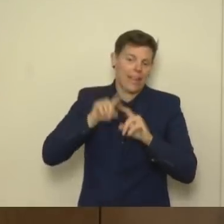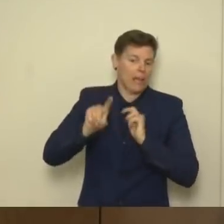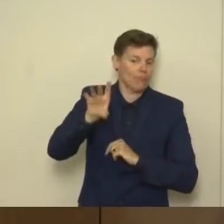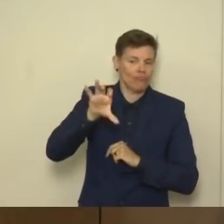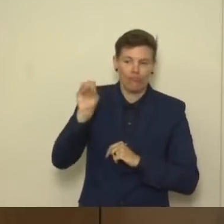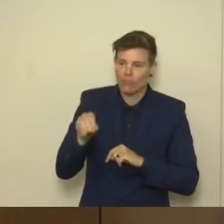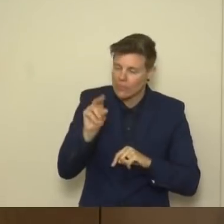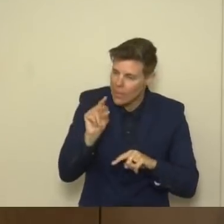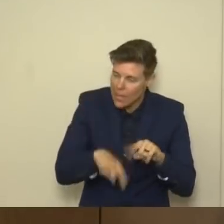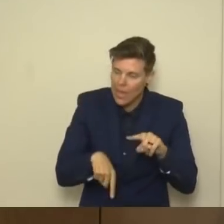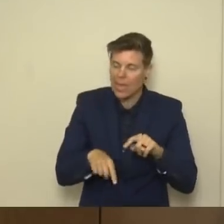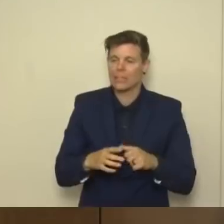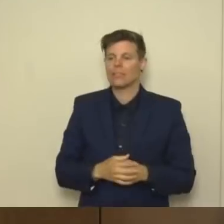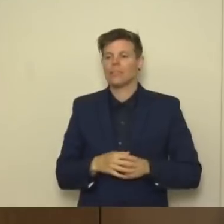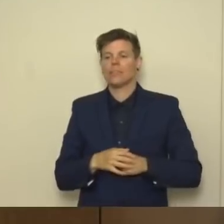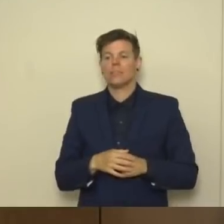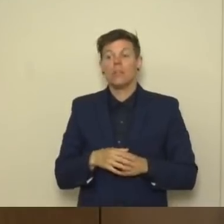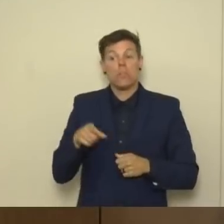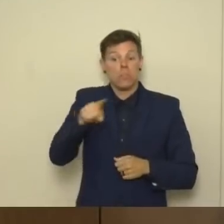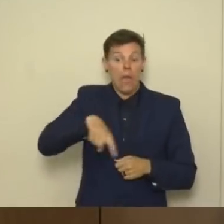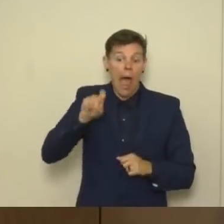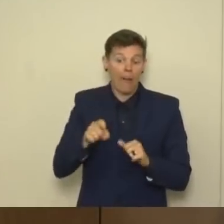those standards, no